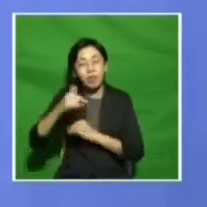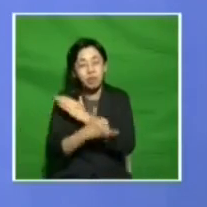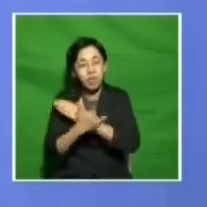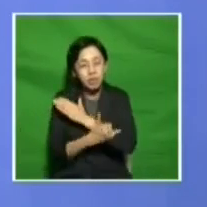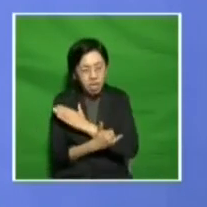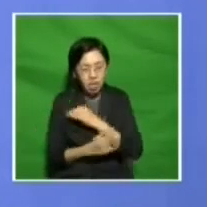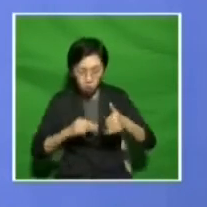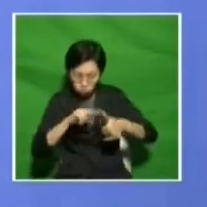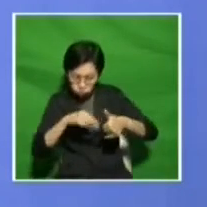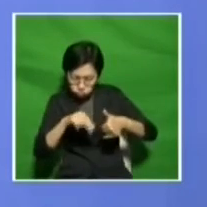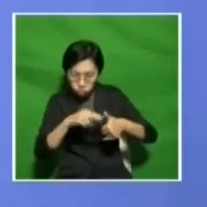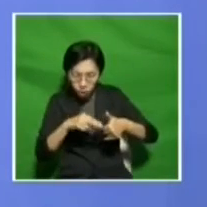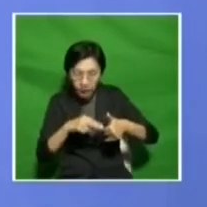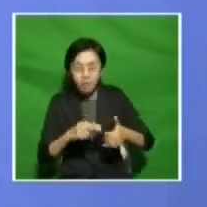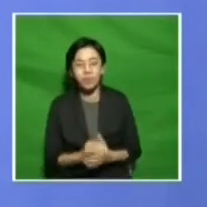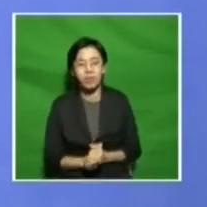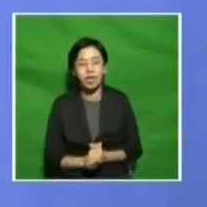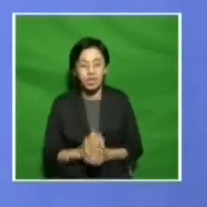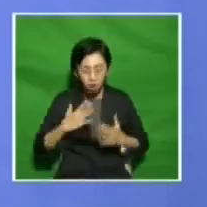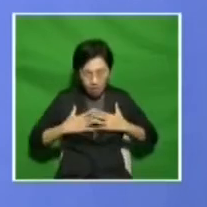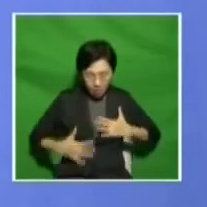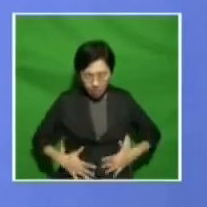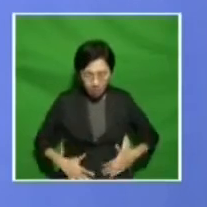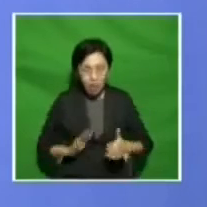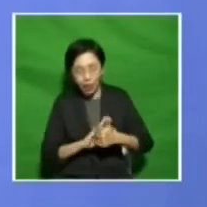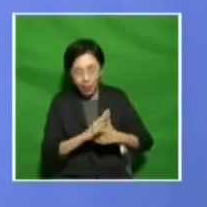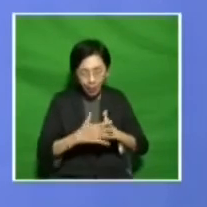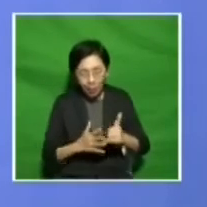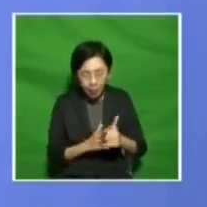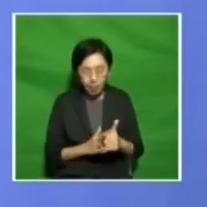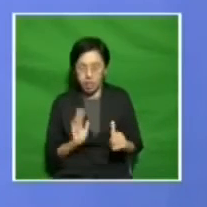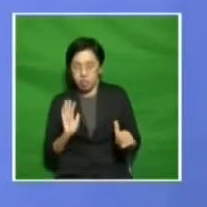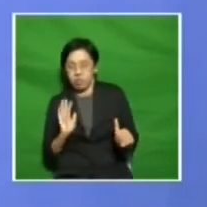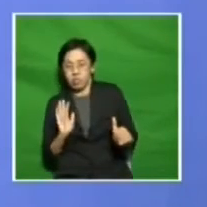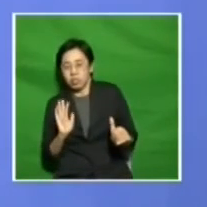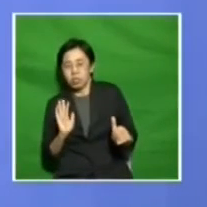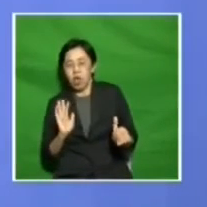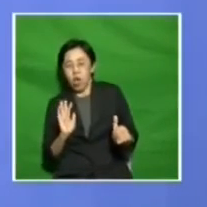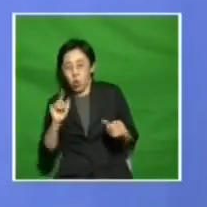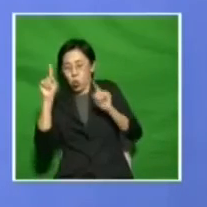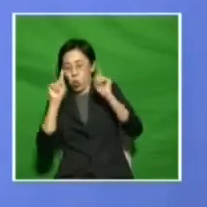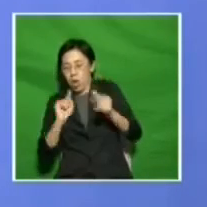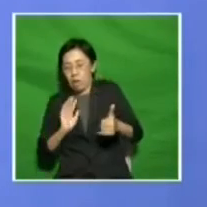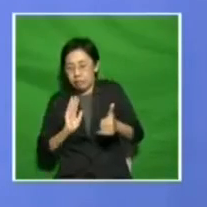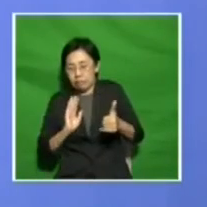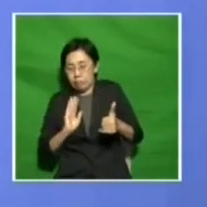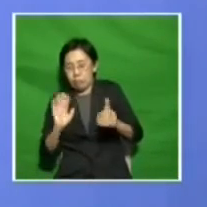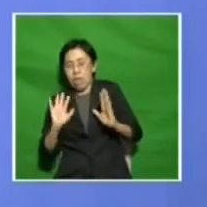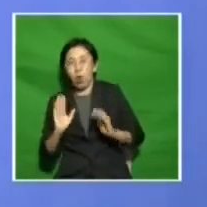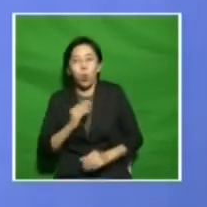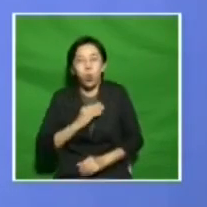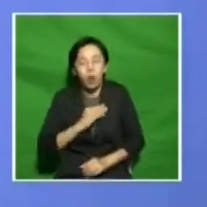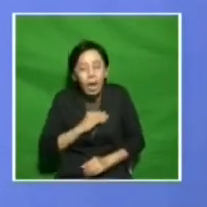That's true. It's short of having to impose a curfew, as many people have earlier feared. So no curfew